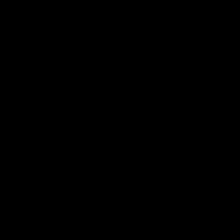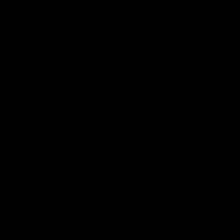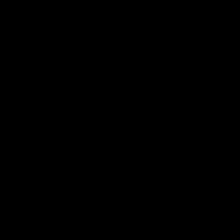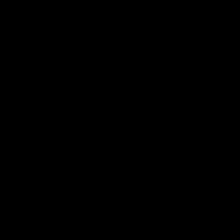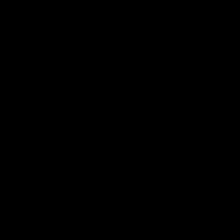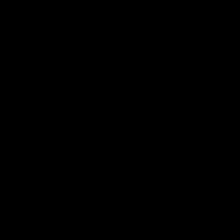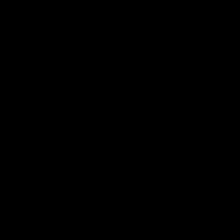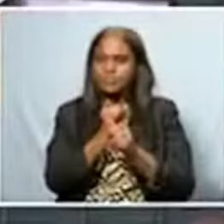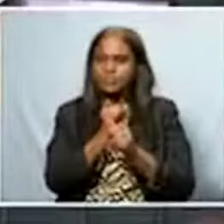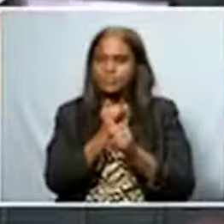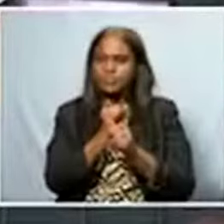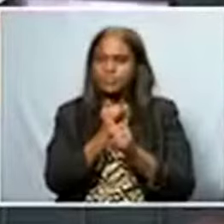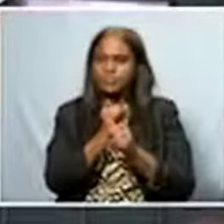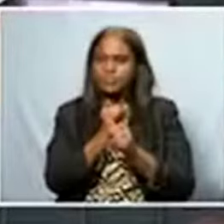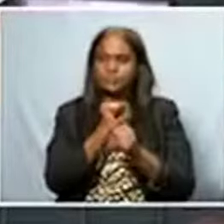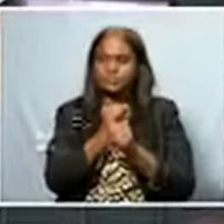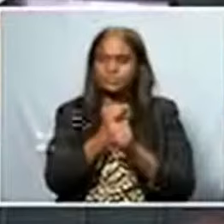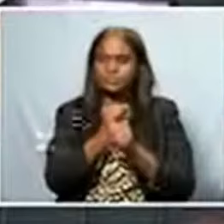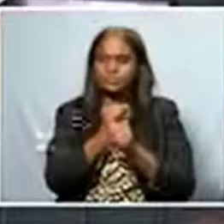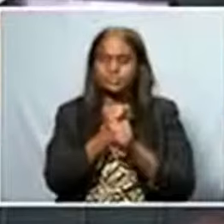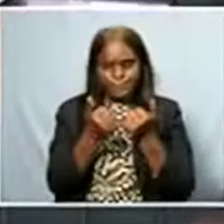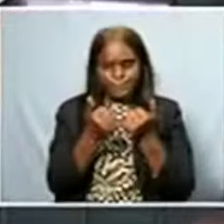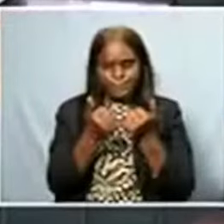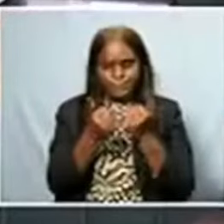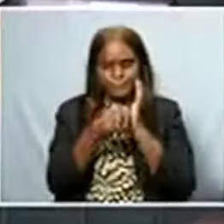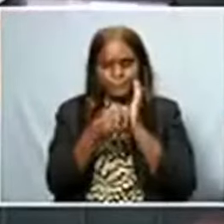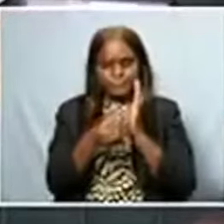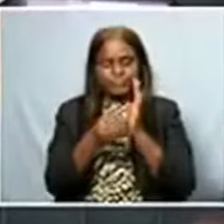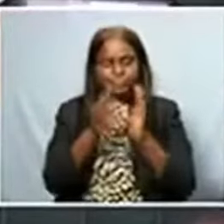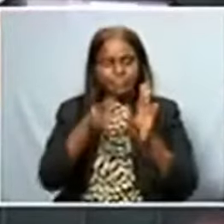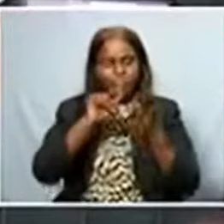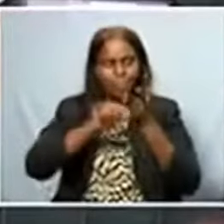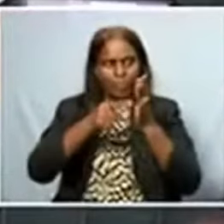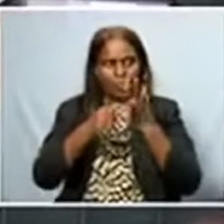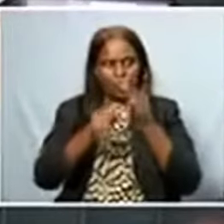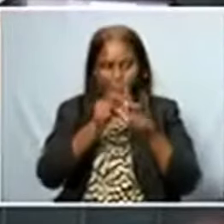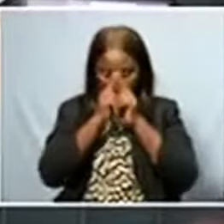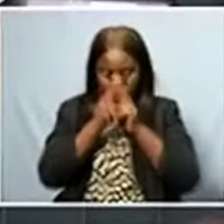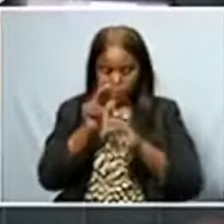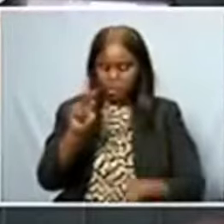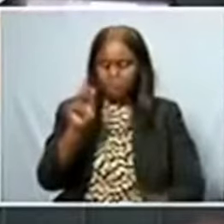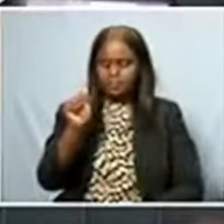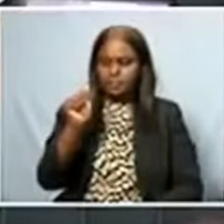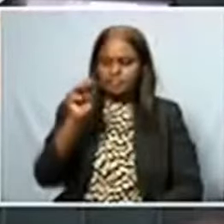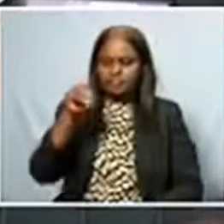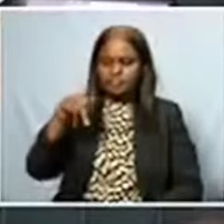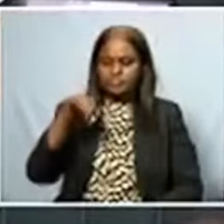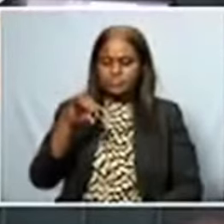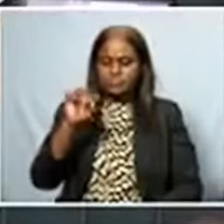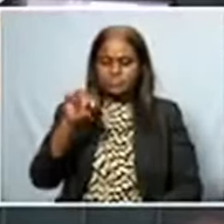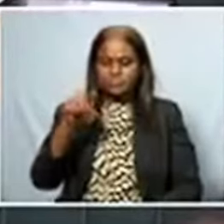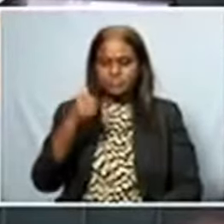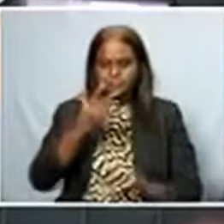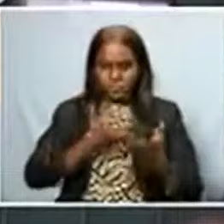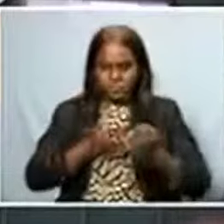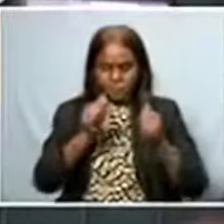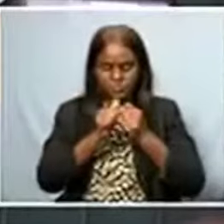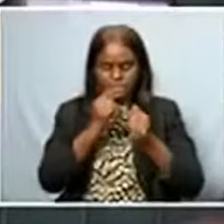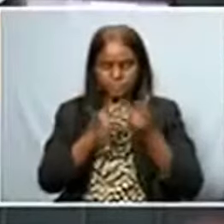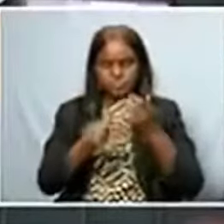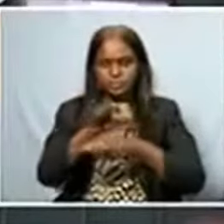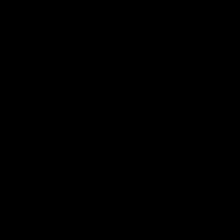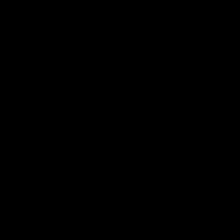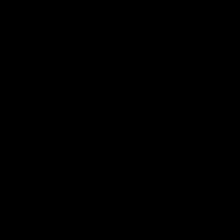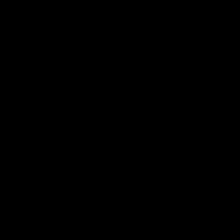fashion. Let me reiterate the point that Honorable Kampiongo raised in terms of the